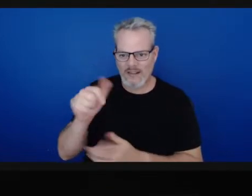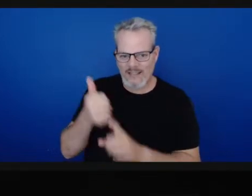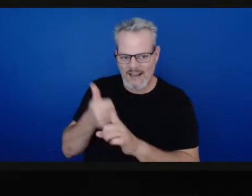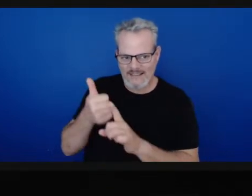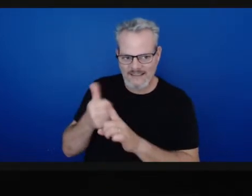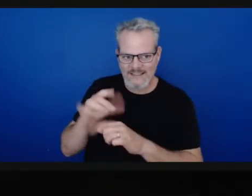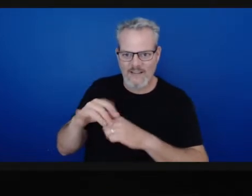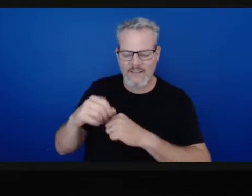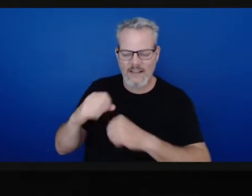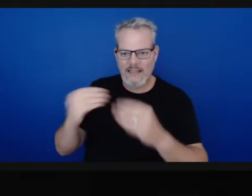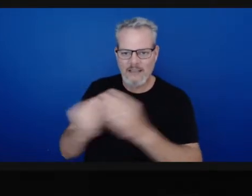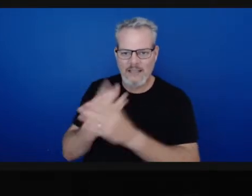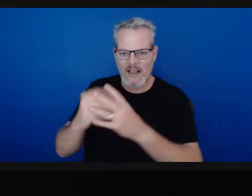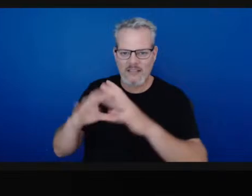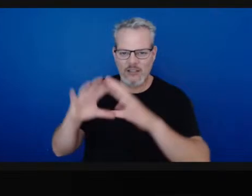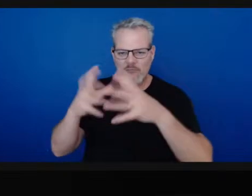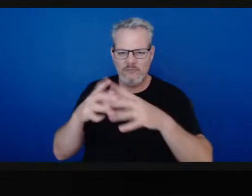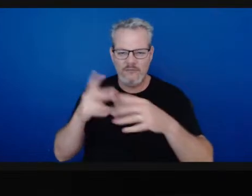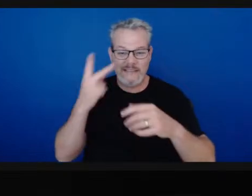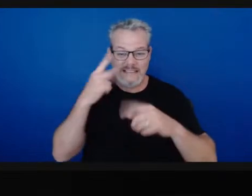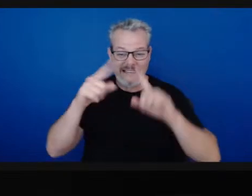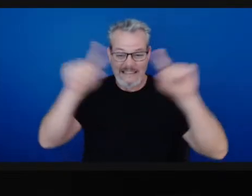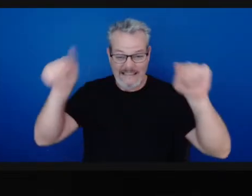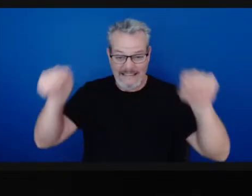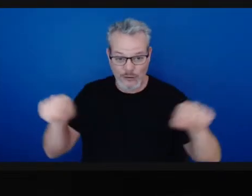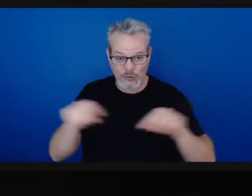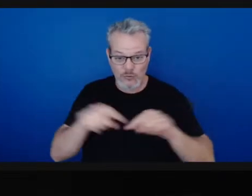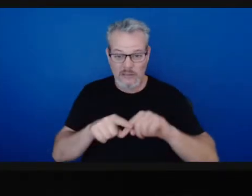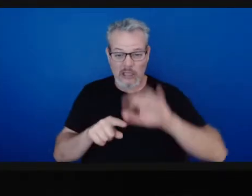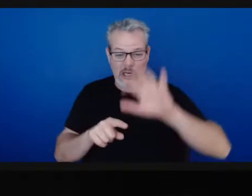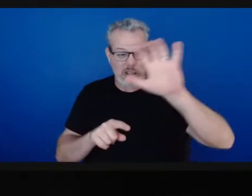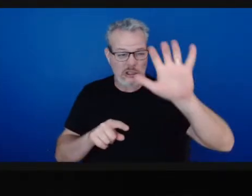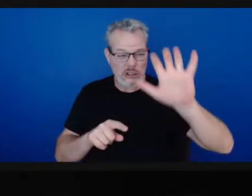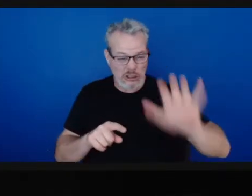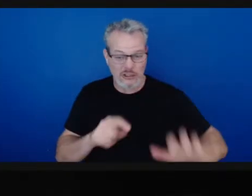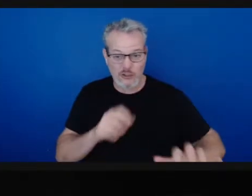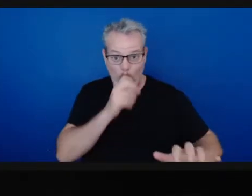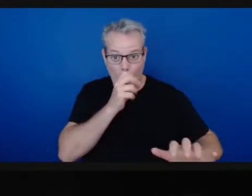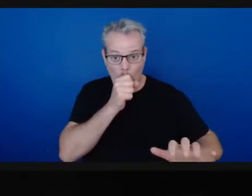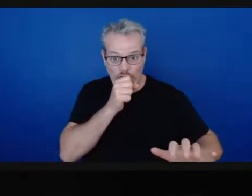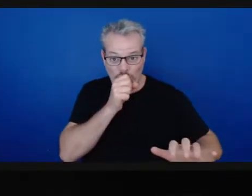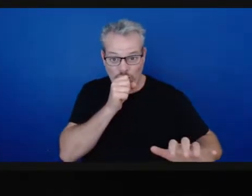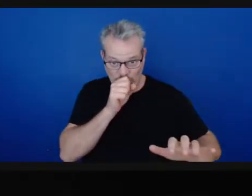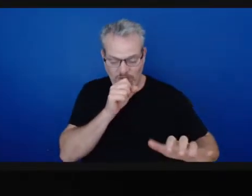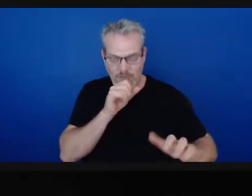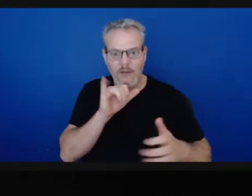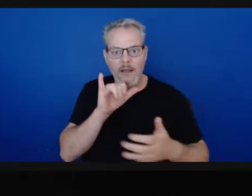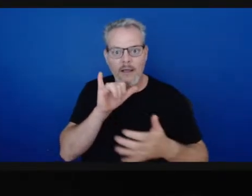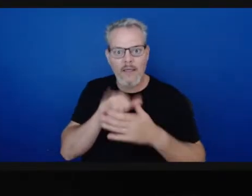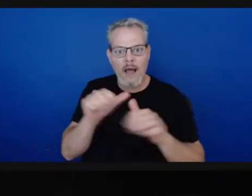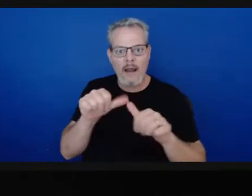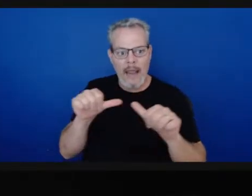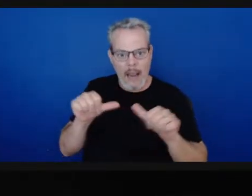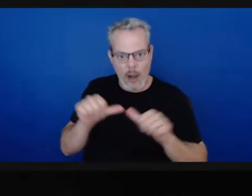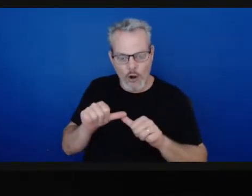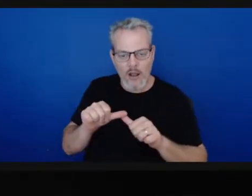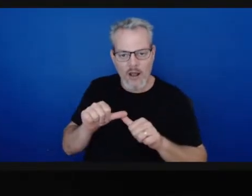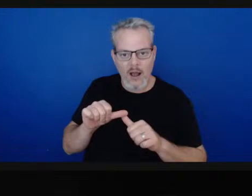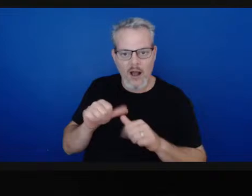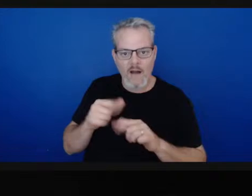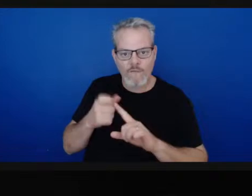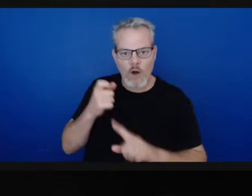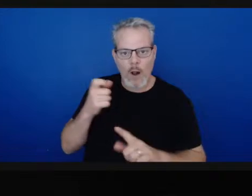earthquakes on the left part of the screen. If you guys can still see the screen, I don't know. That area, that 1823 eruption, came out of the Great